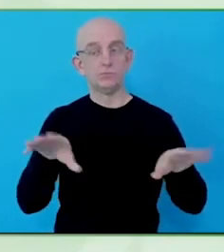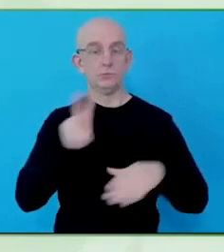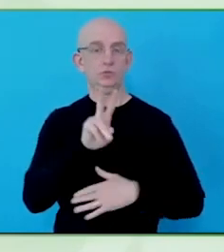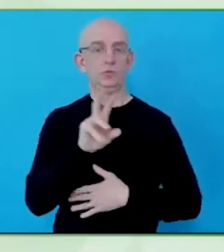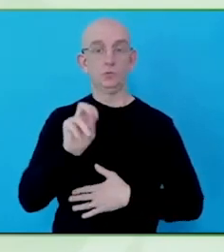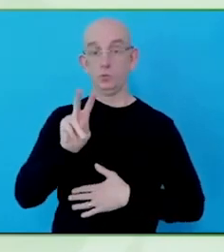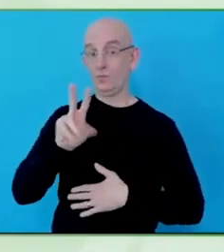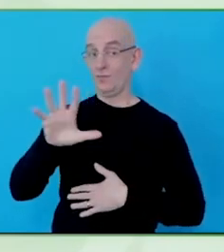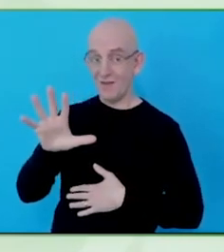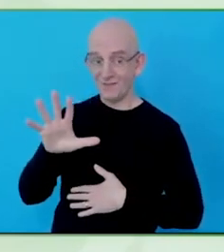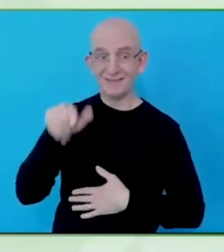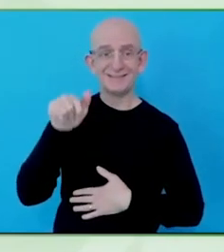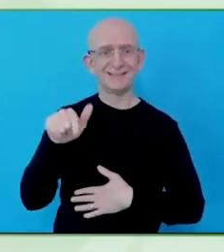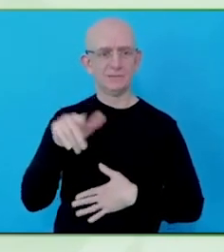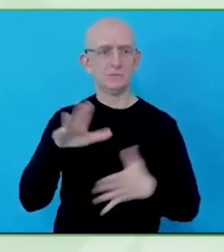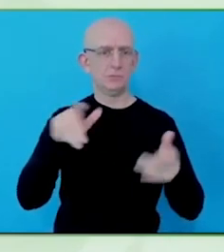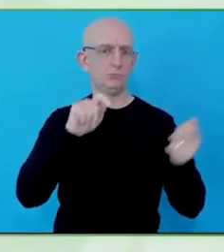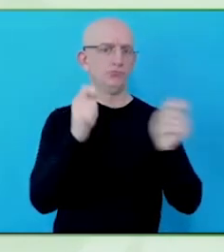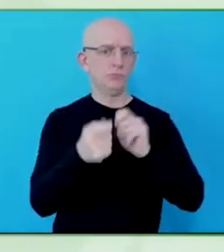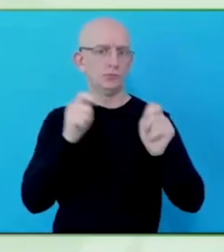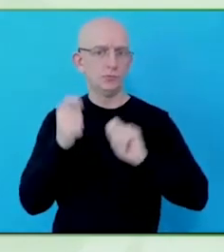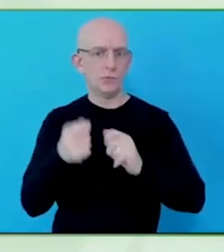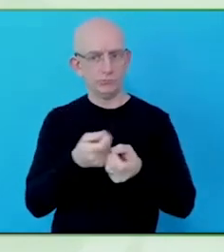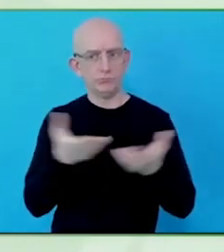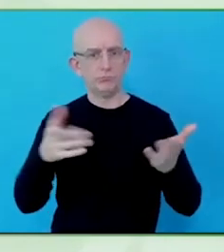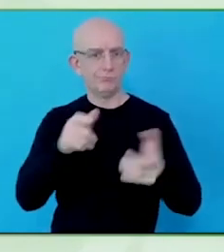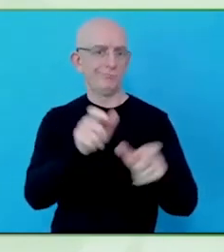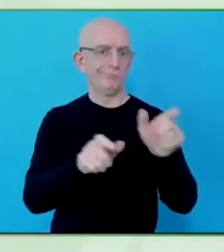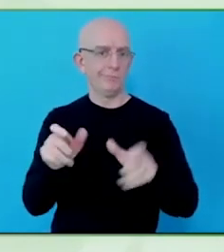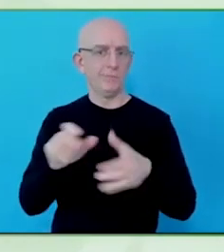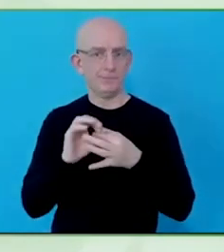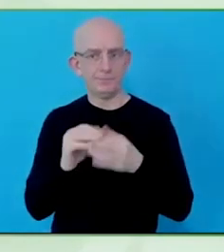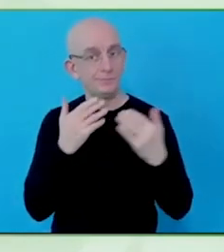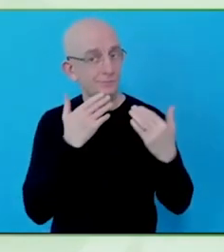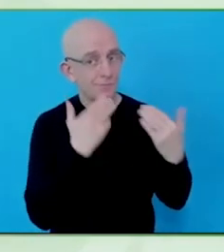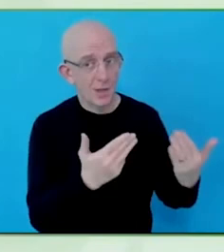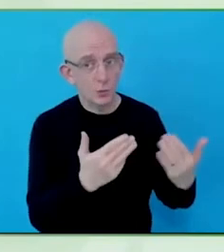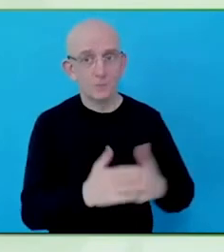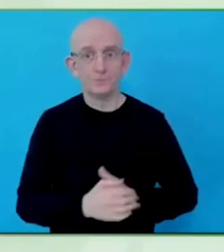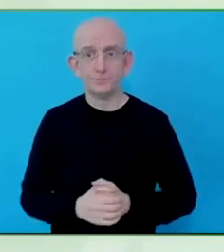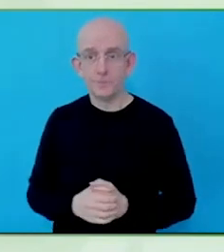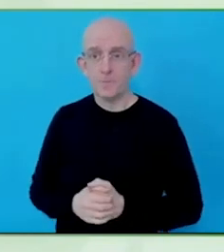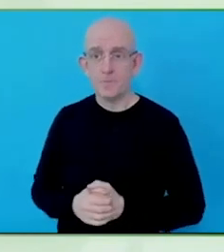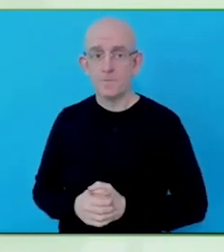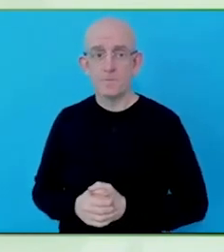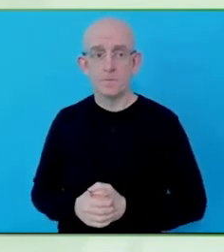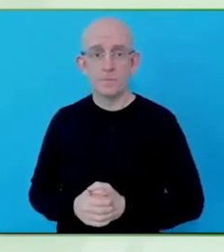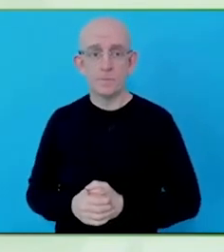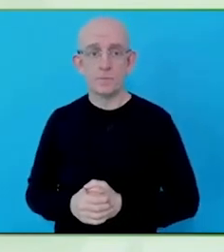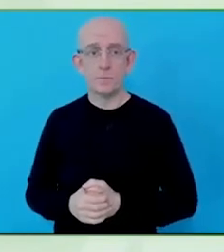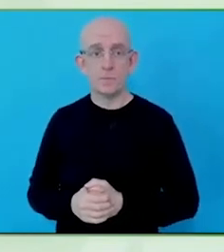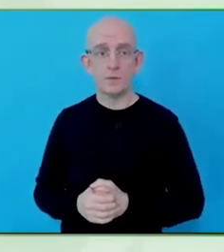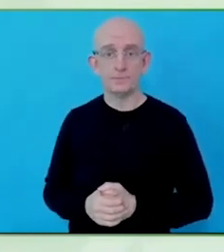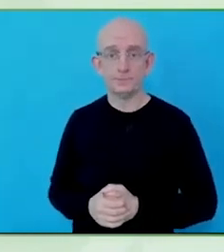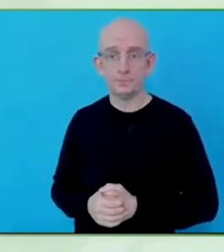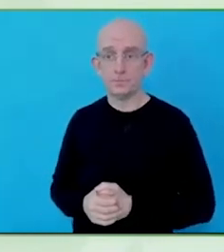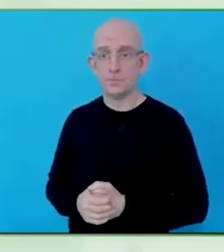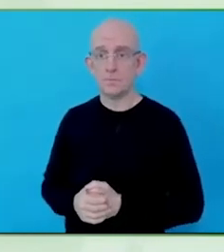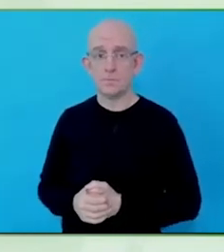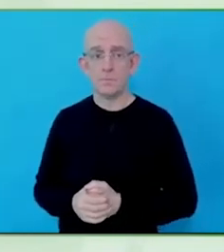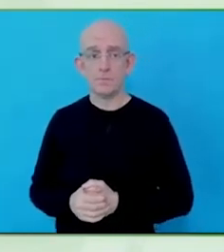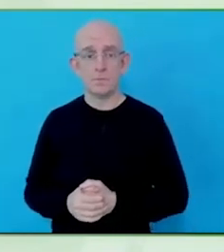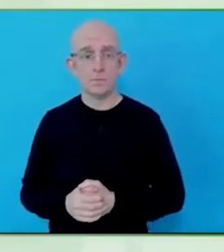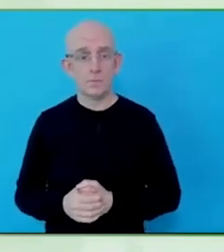Lionel, why don't you, you come from the industry, so give us a practical example what you do to achieve